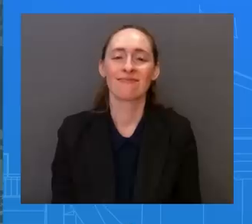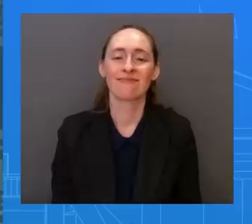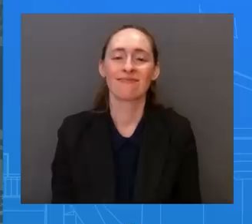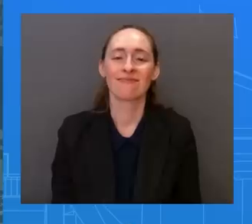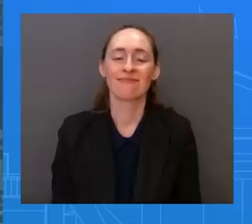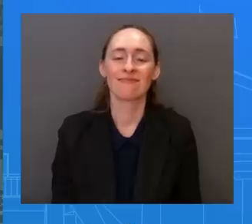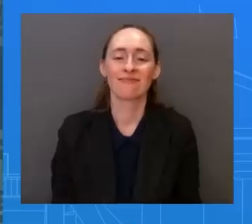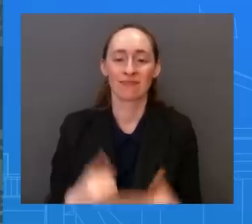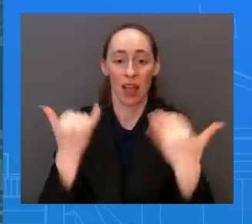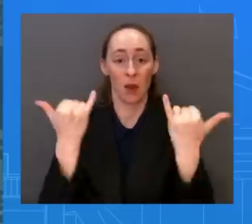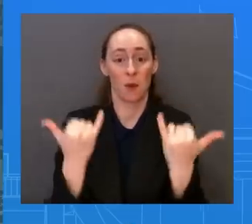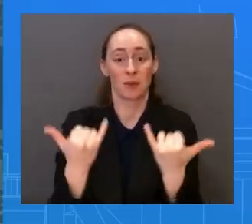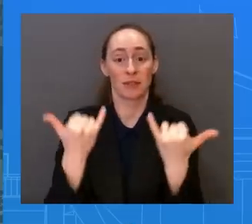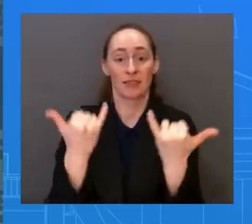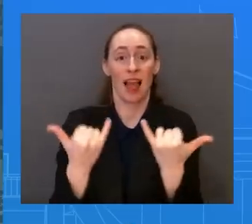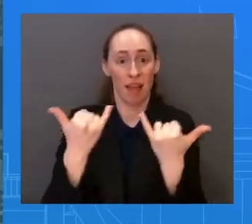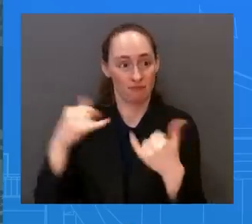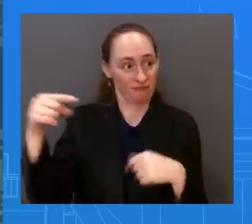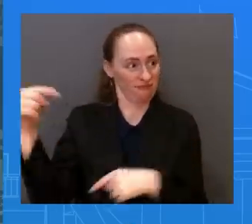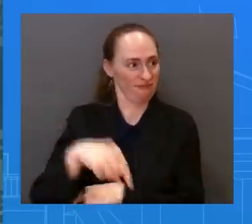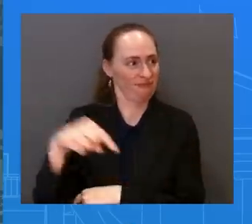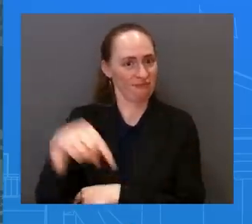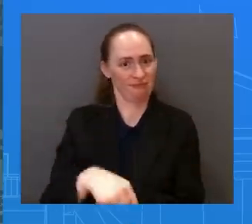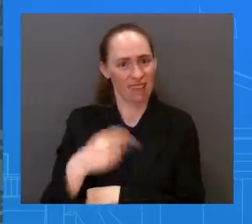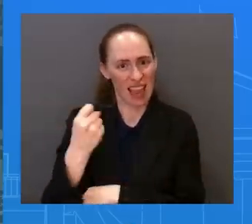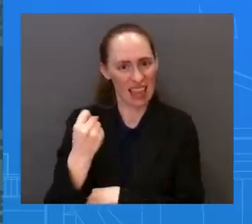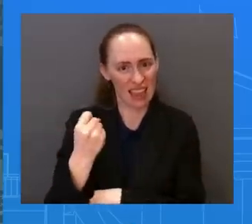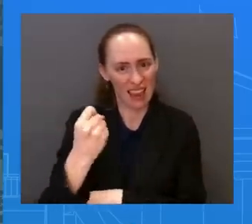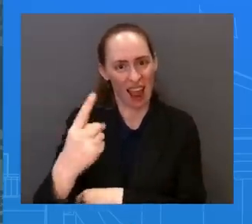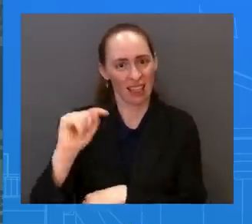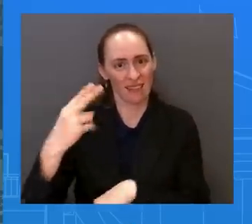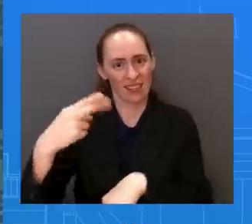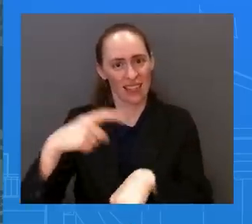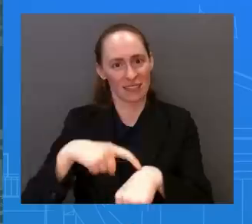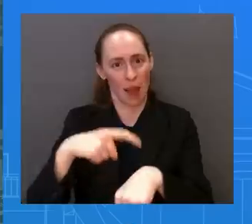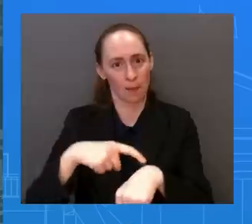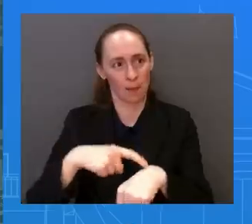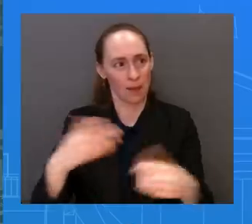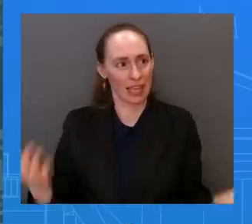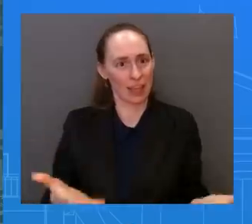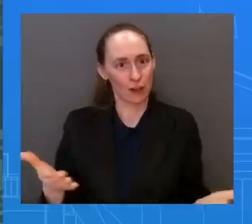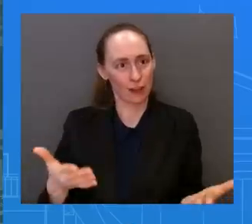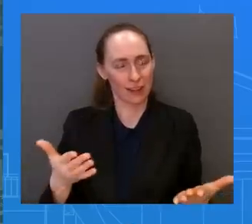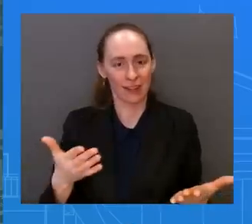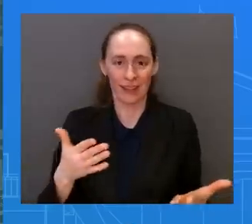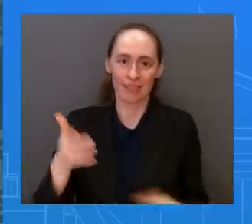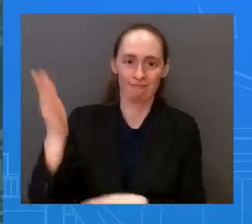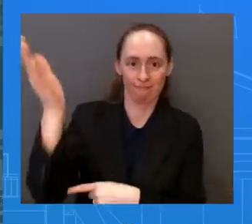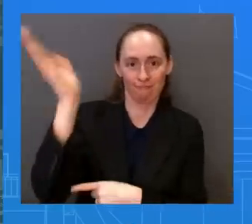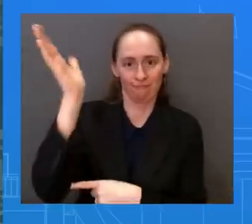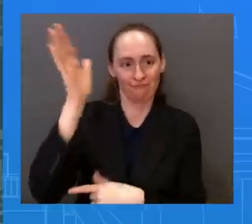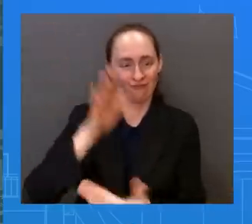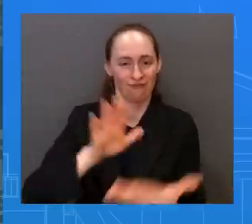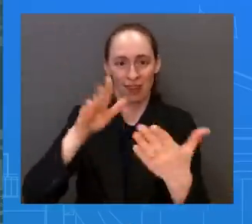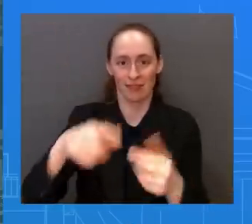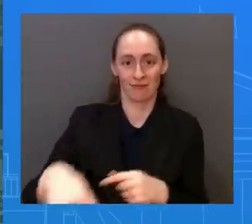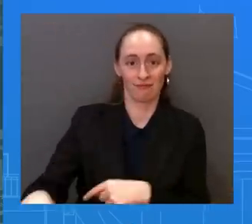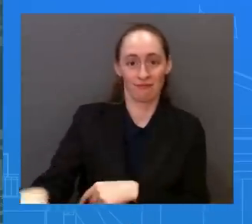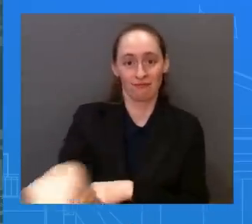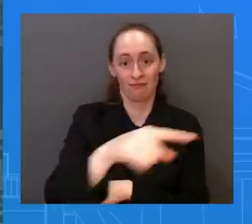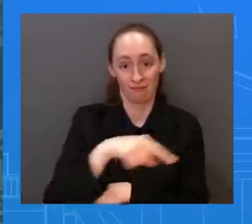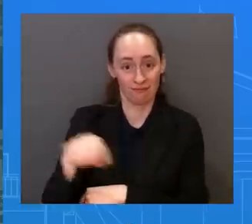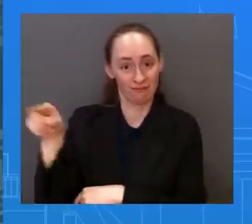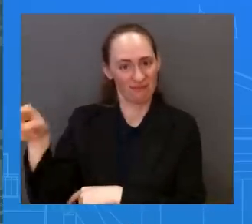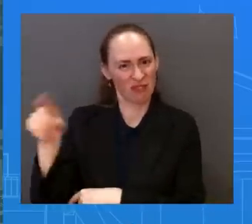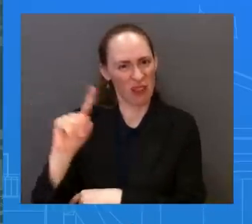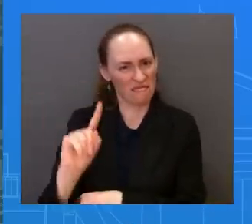it is an important milestone for many reasons, including being our first guest on the third day of this administration and sharing the podium with